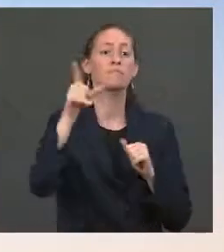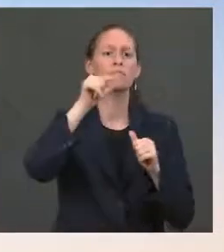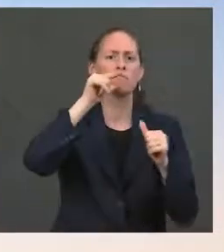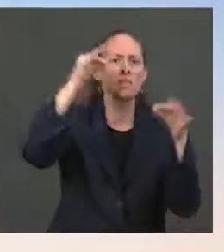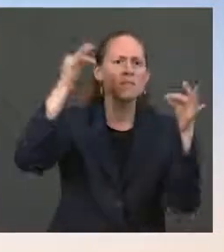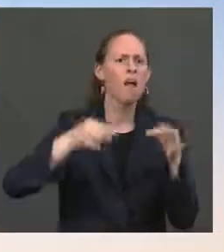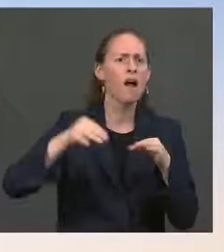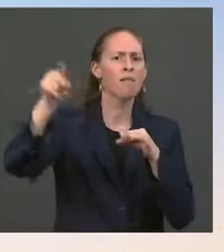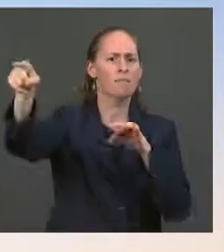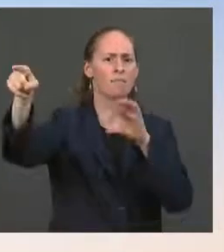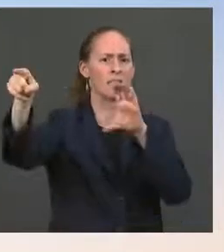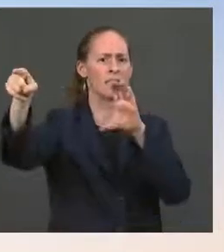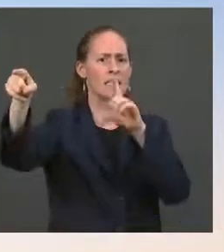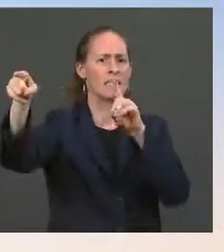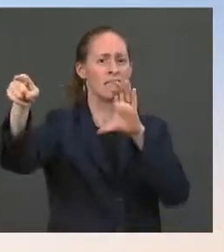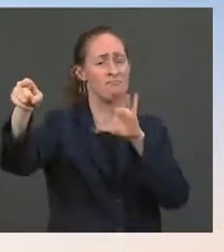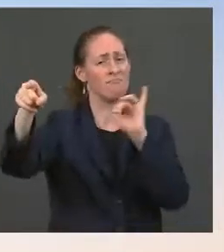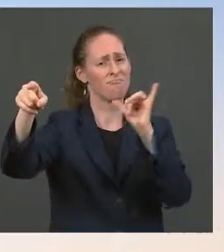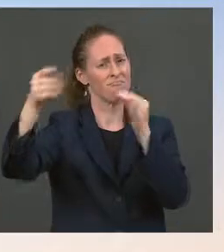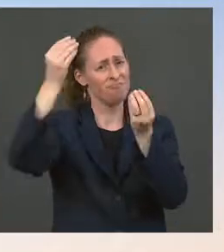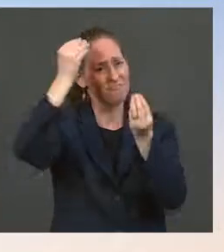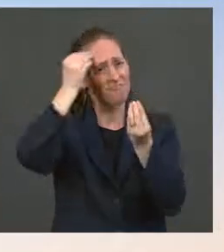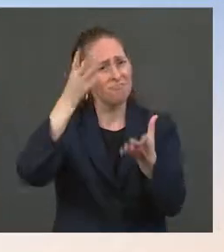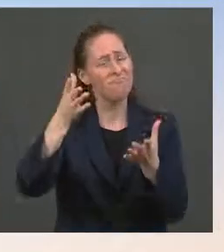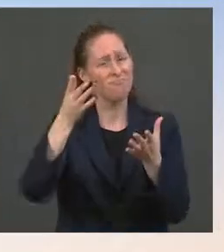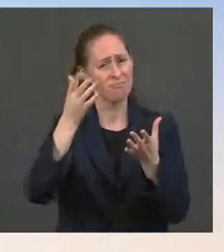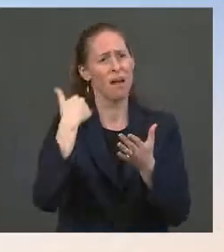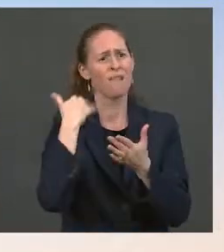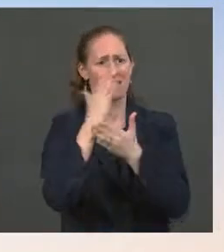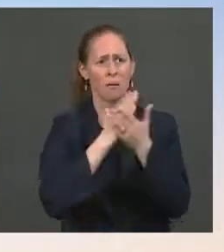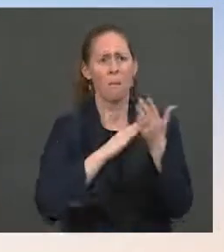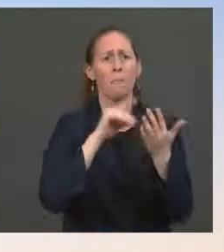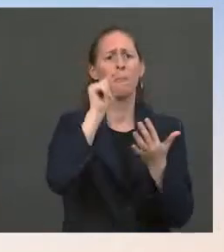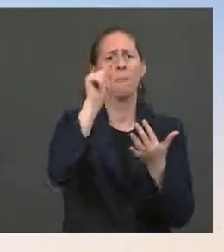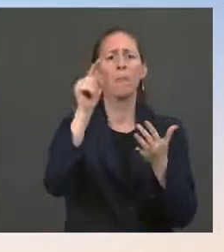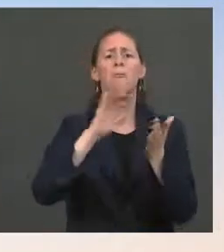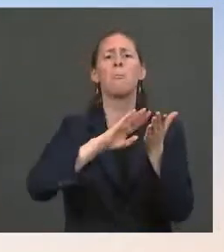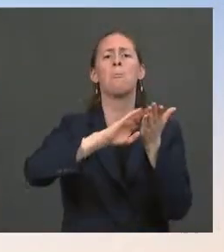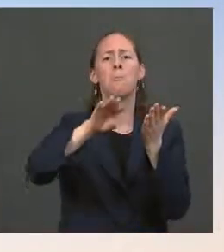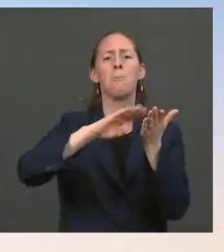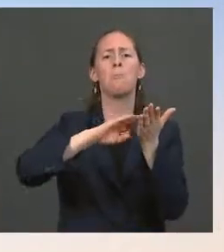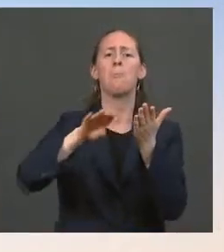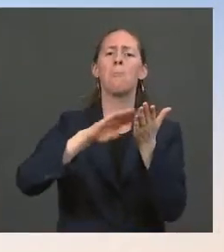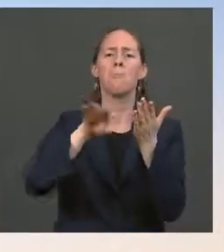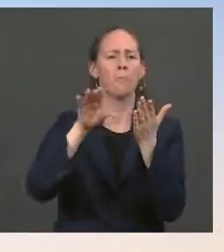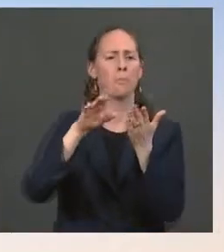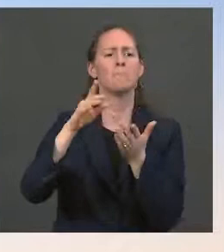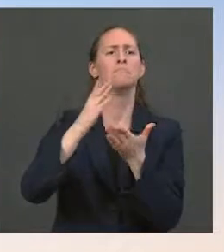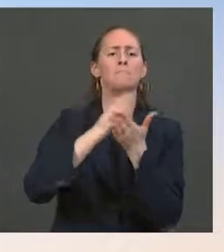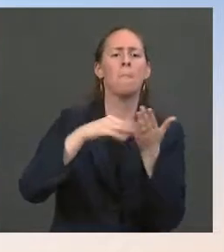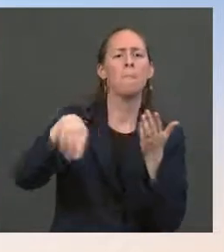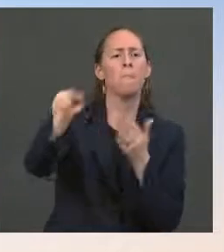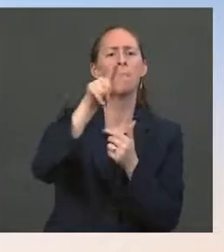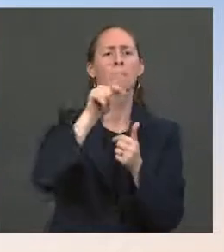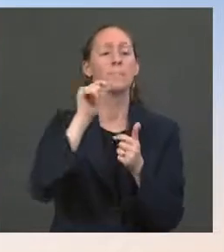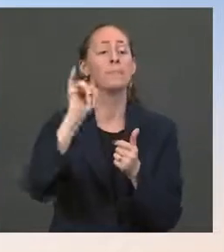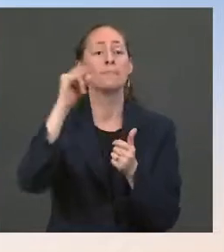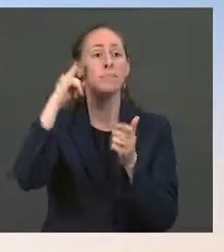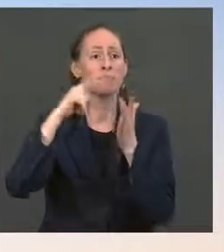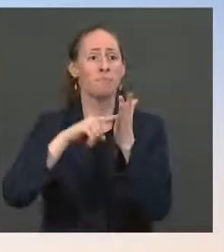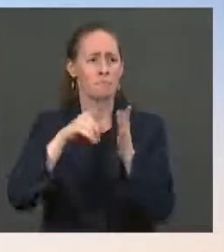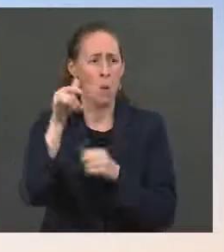also true that there are several exceptions for Title 42, including those who are fleeing persecution,